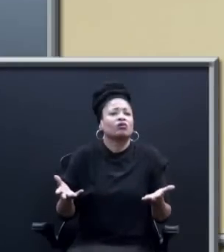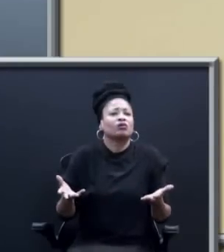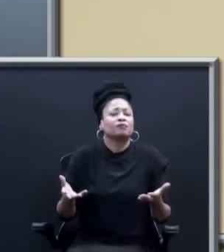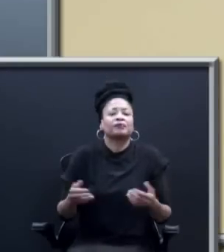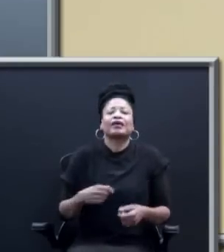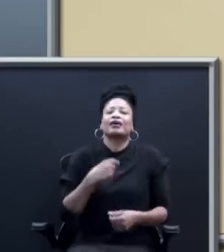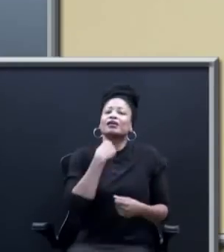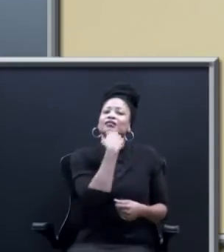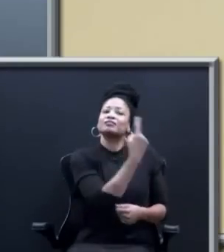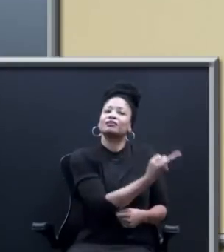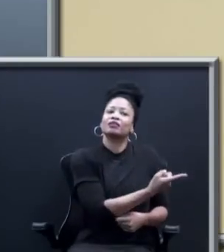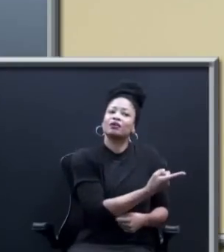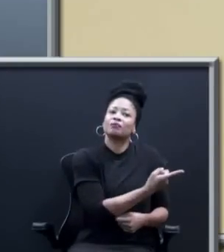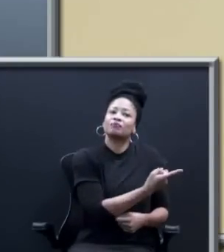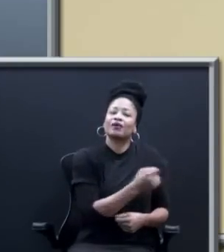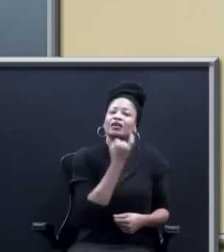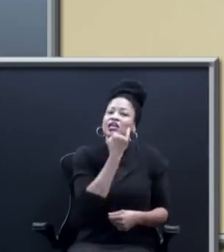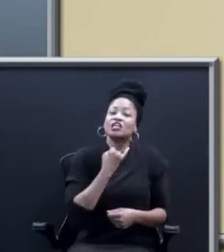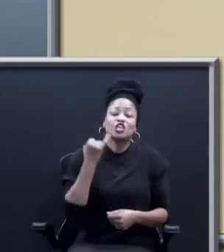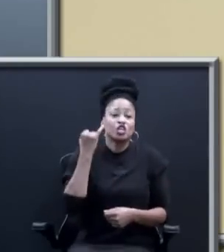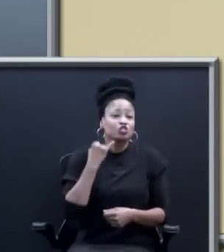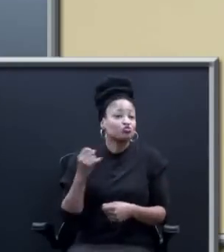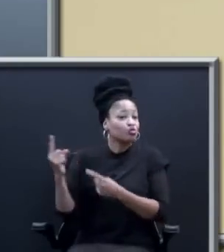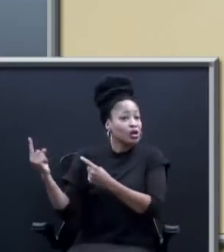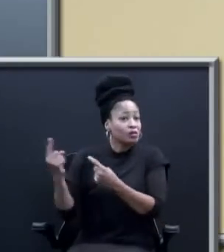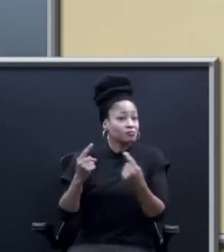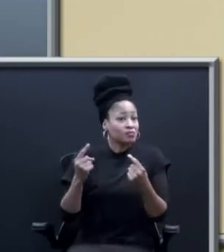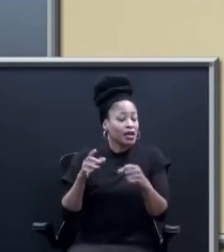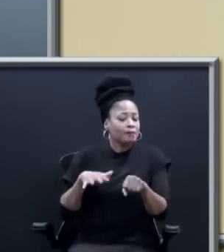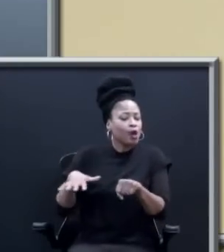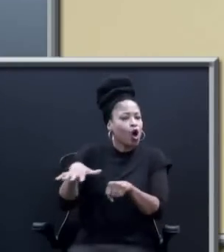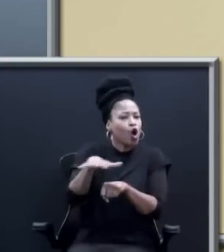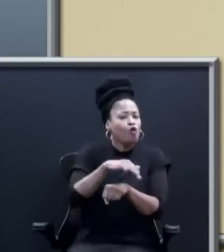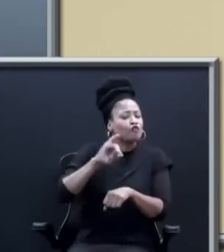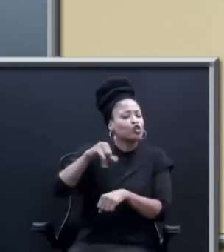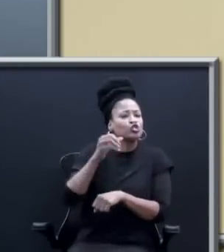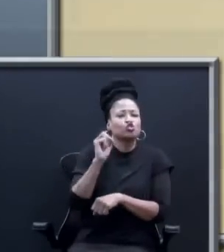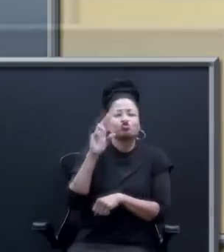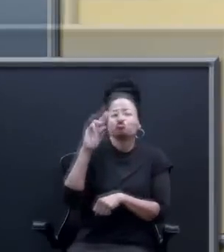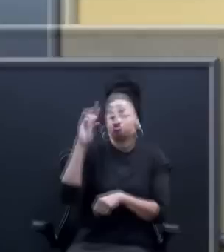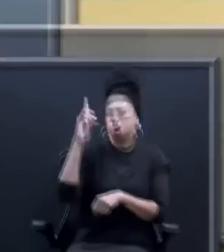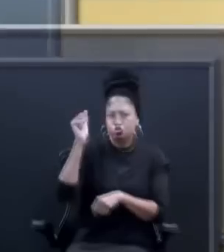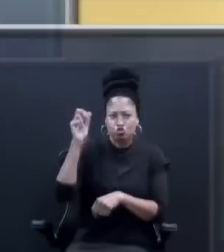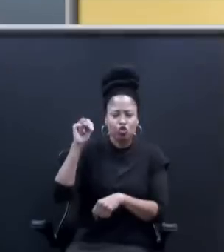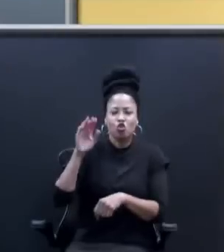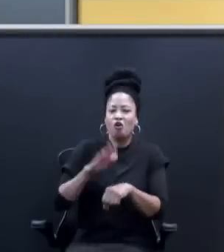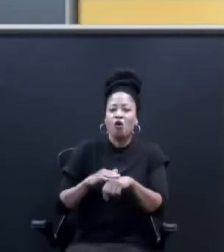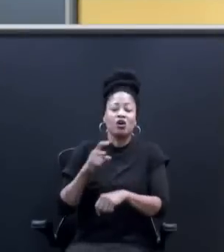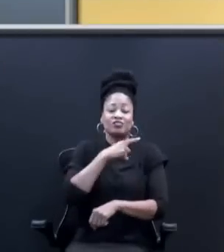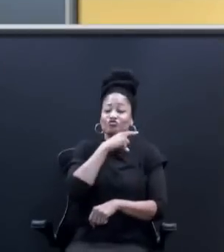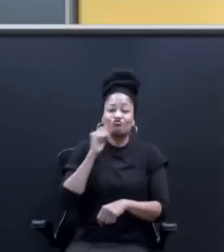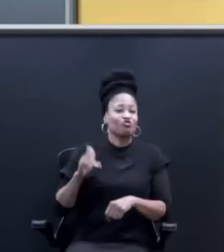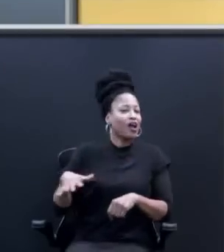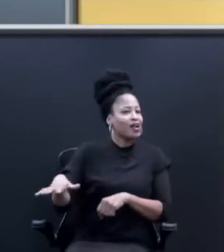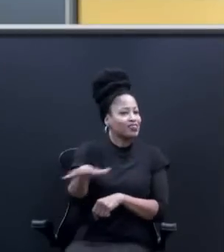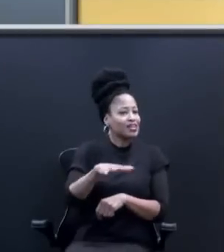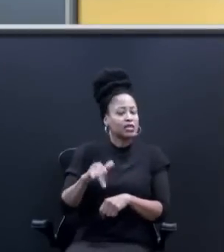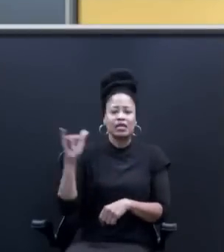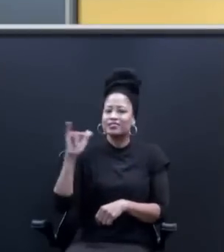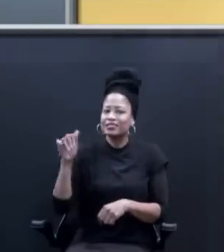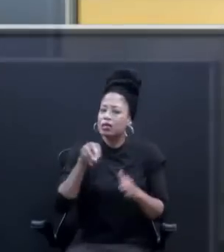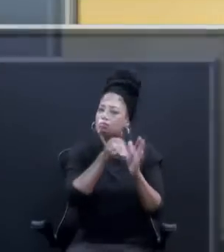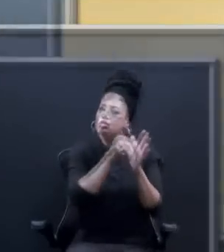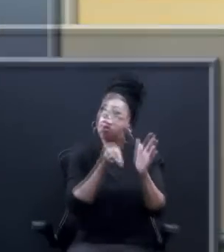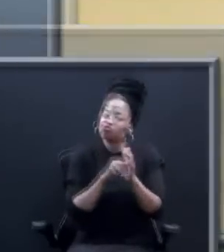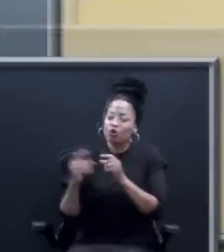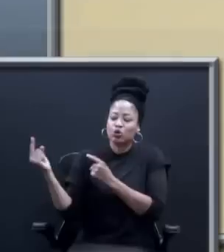know, saying, Israel came over this Jordan on dry land. Just like Moses them came across the Red Sea. Go ahead and read.